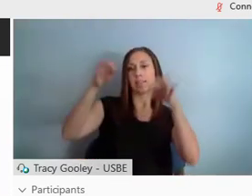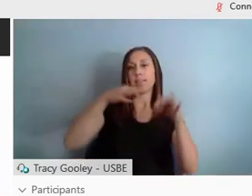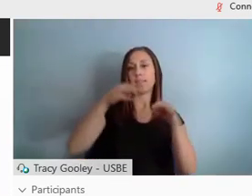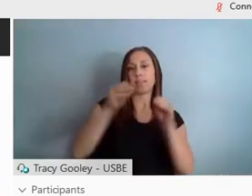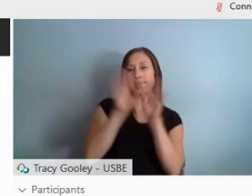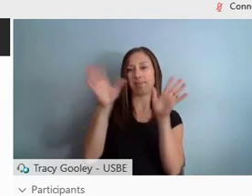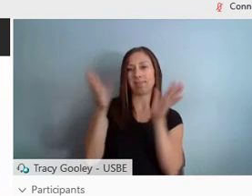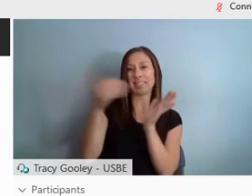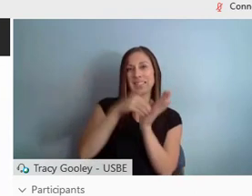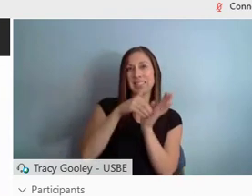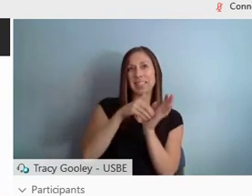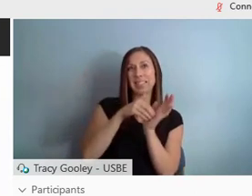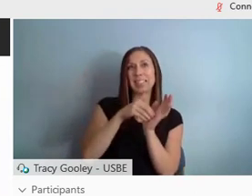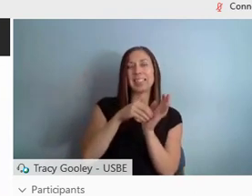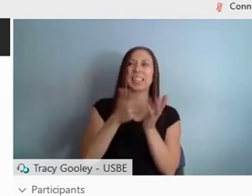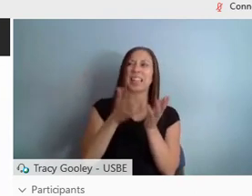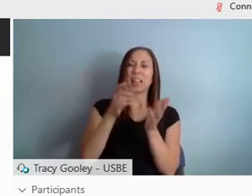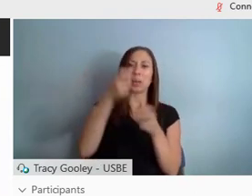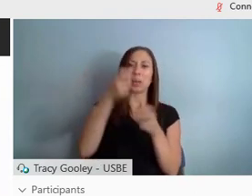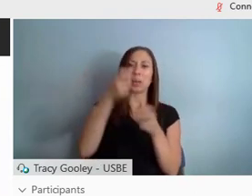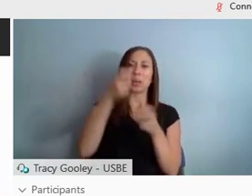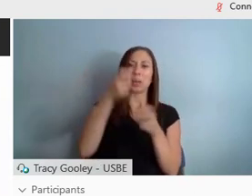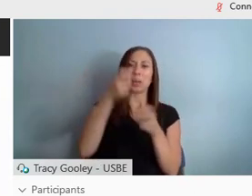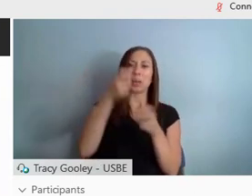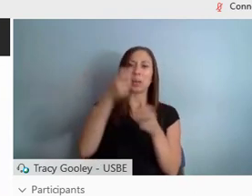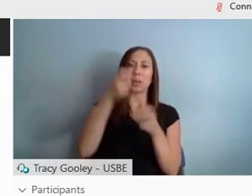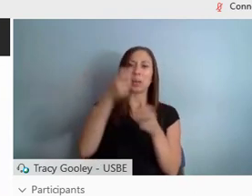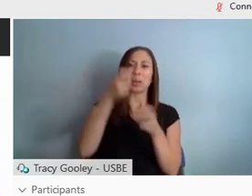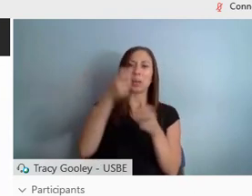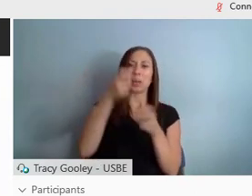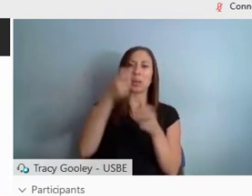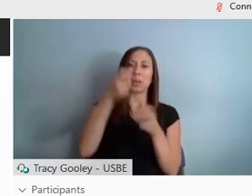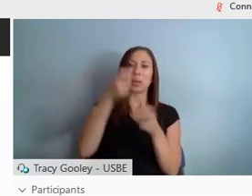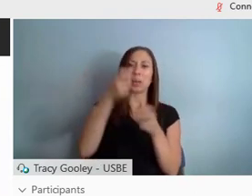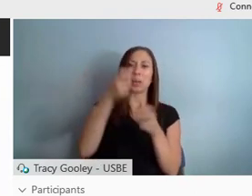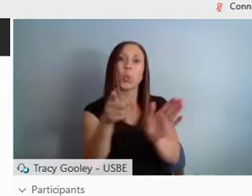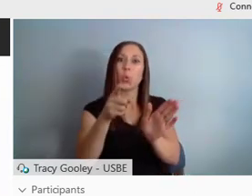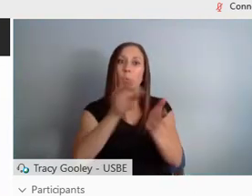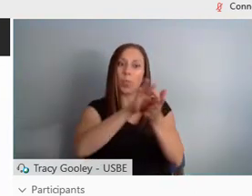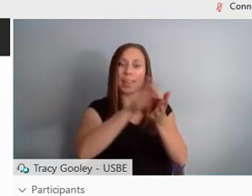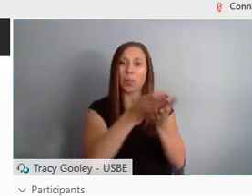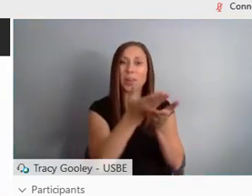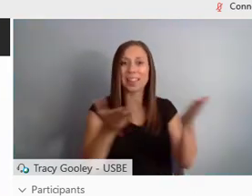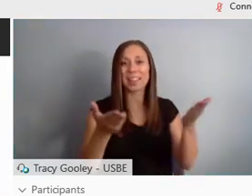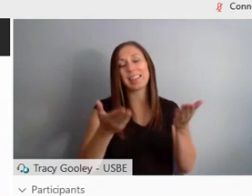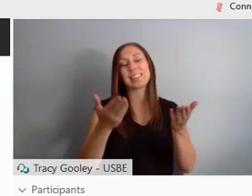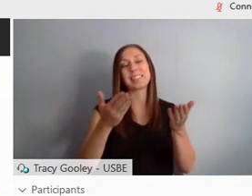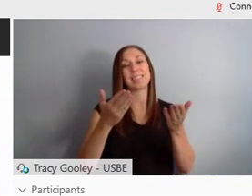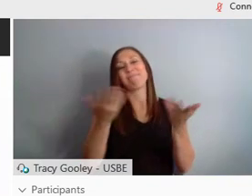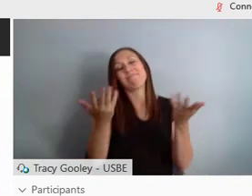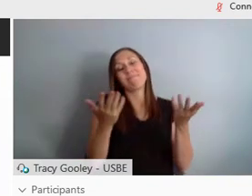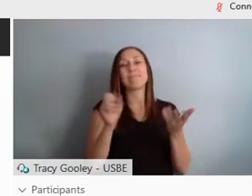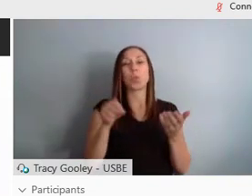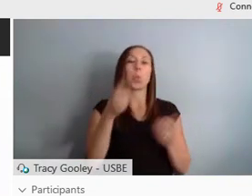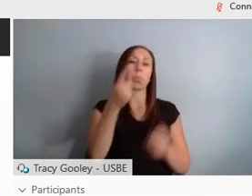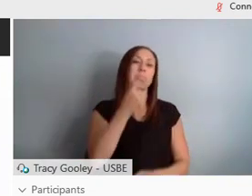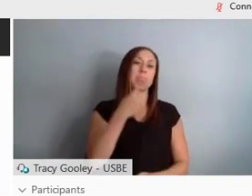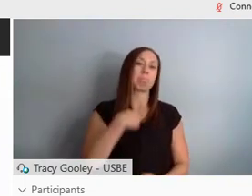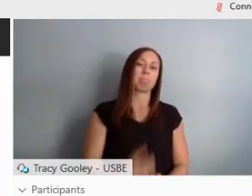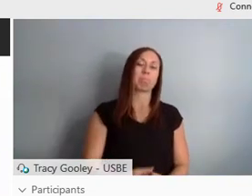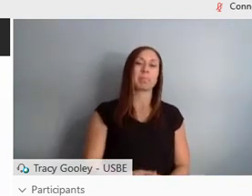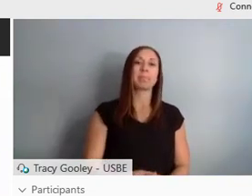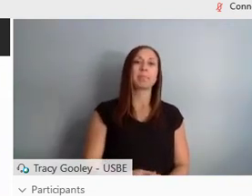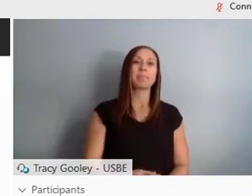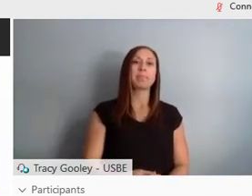again. It's hard to demonstrate and talk about it without being able to show you the counters in front of us. And then we do